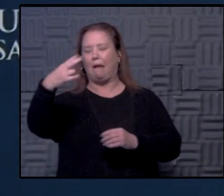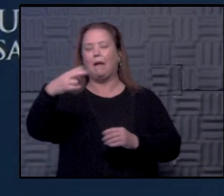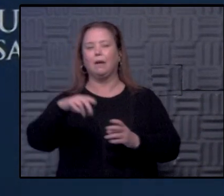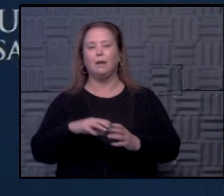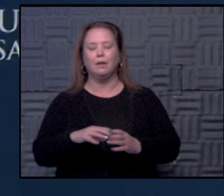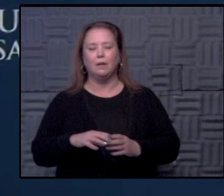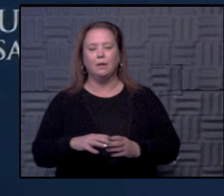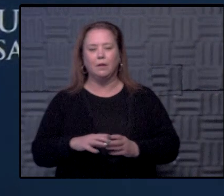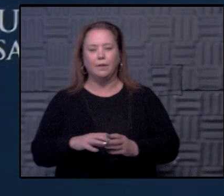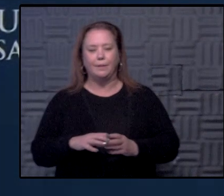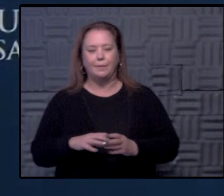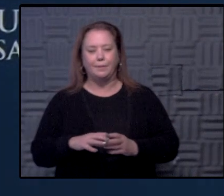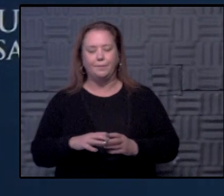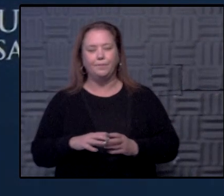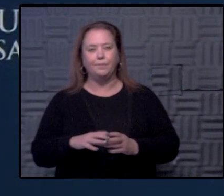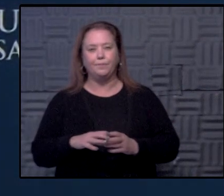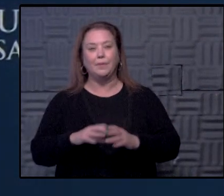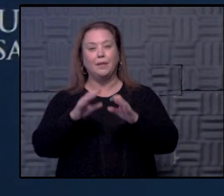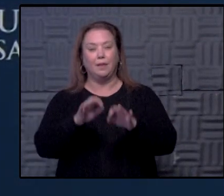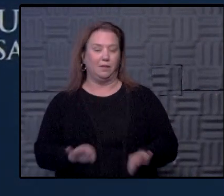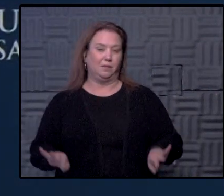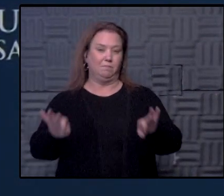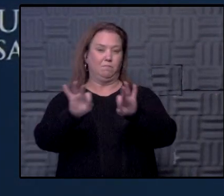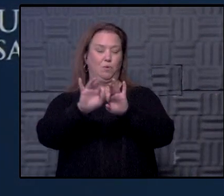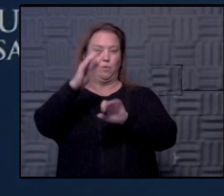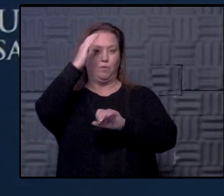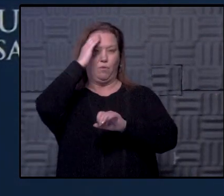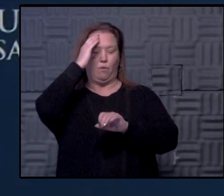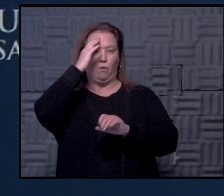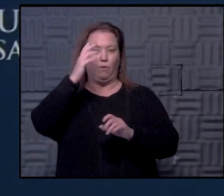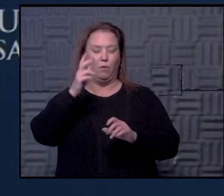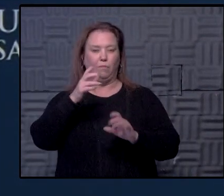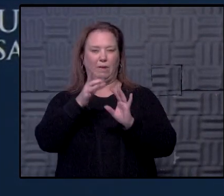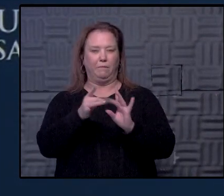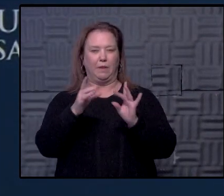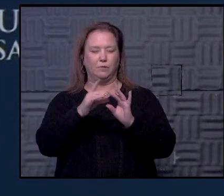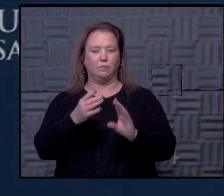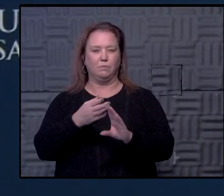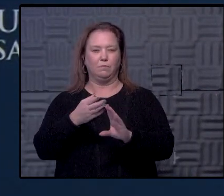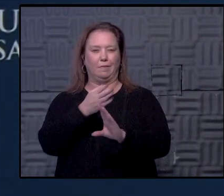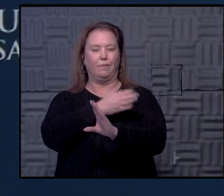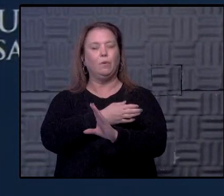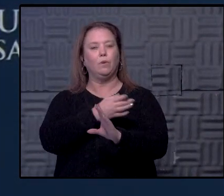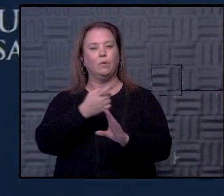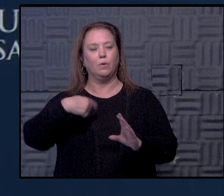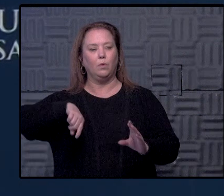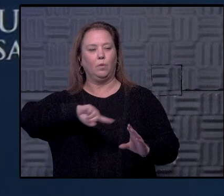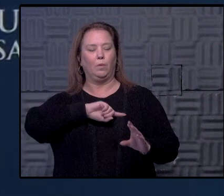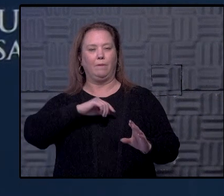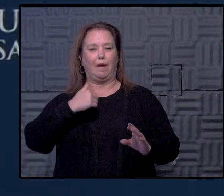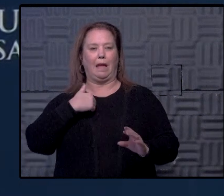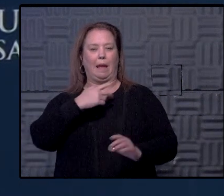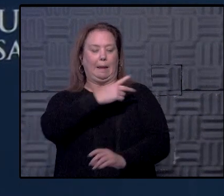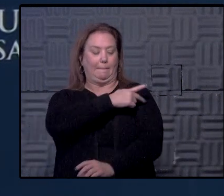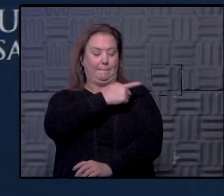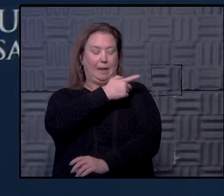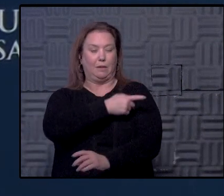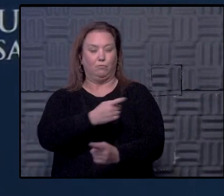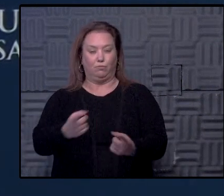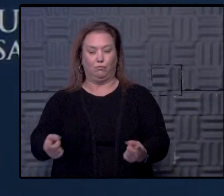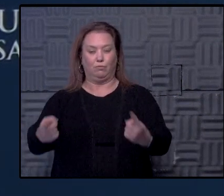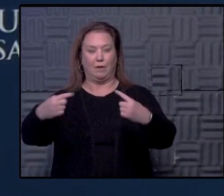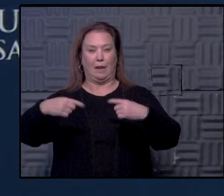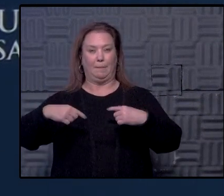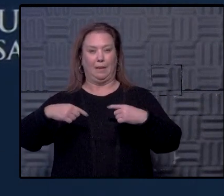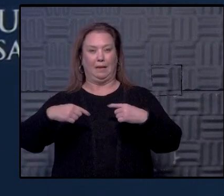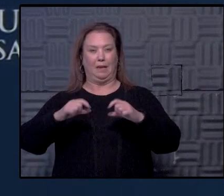think it's also important to note, and I know this has come up on the show before, that we've had patients who are coming in with